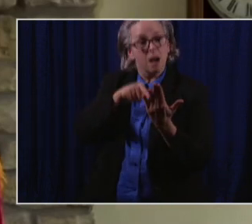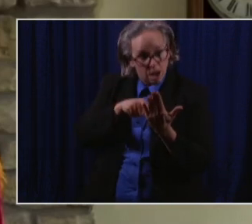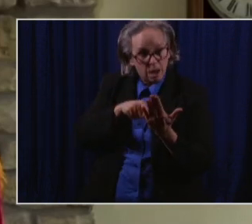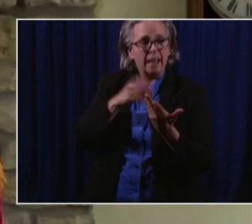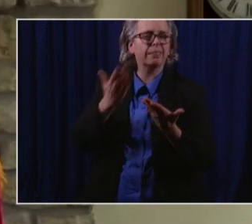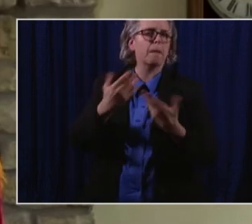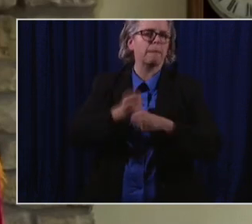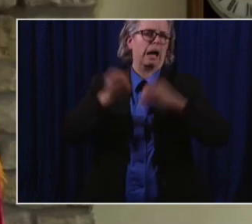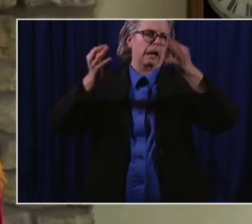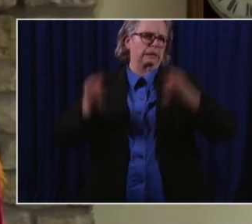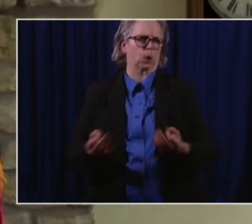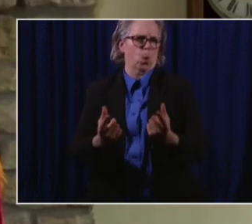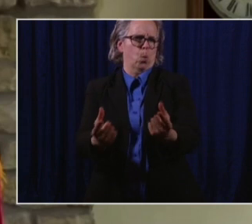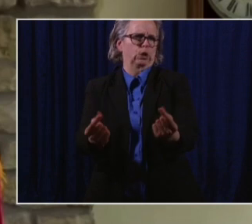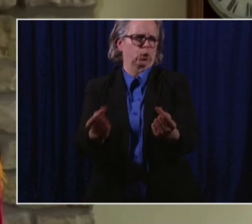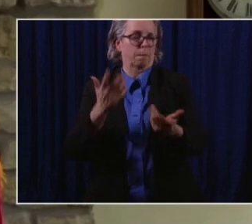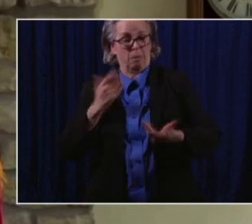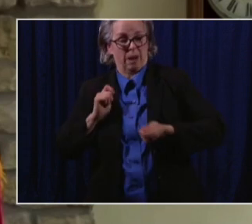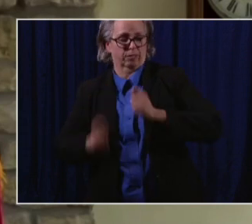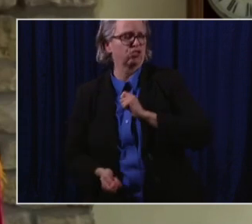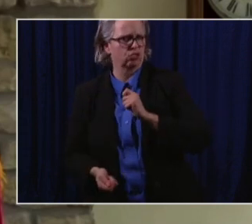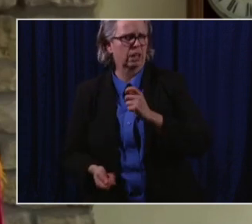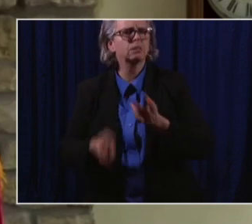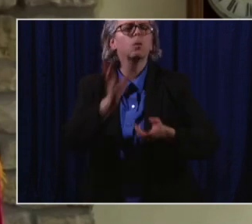Last week, I wanted to,